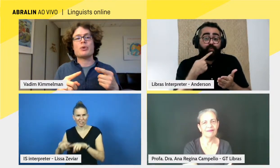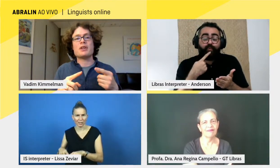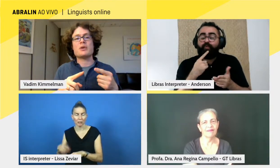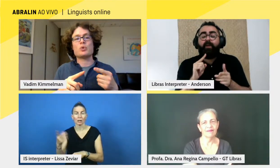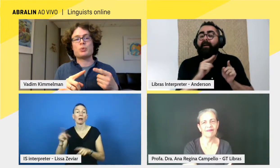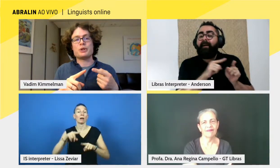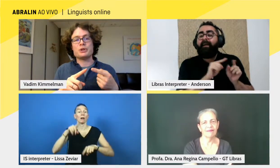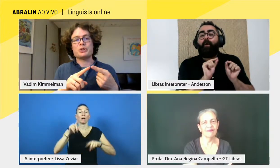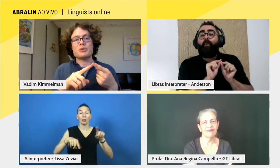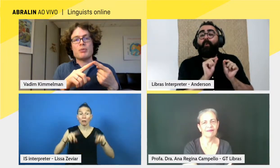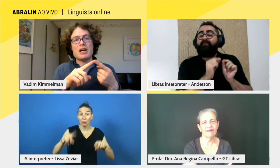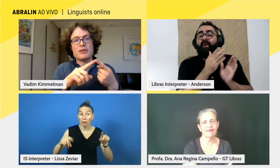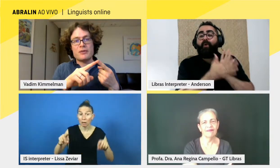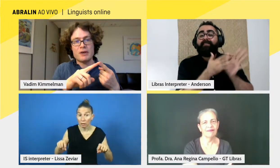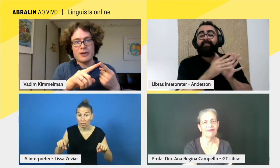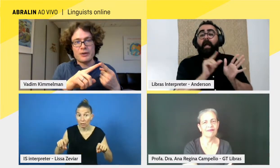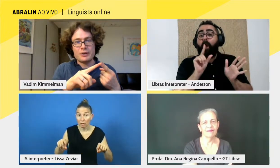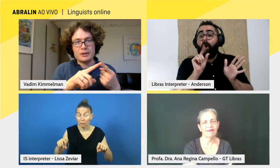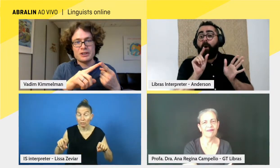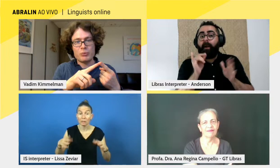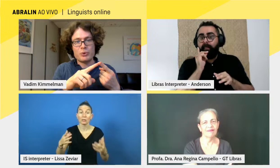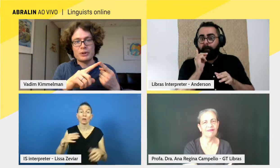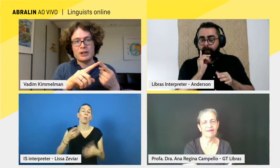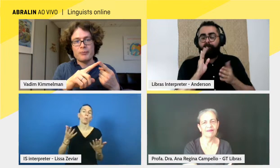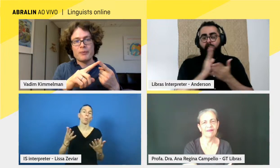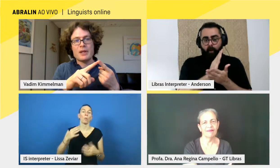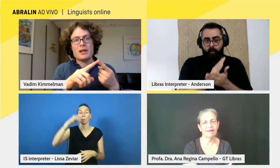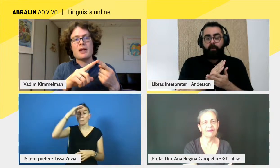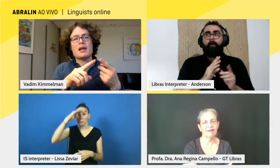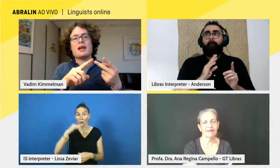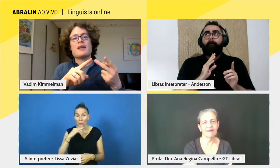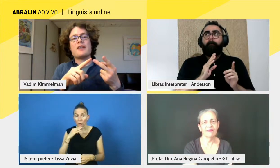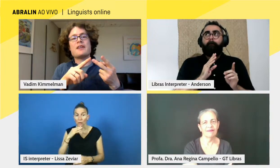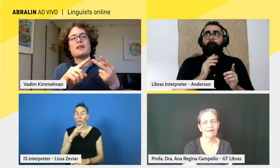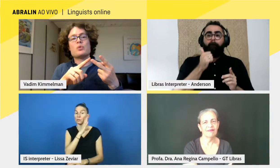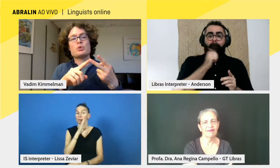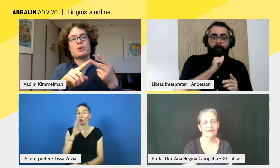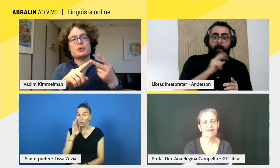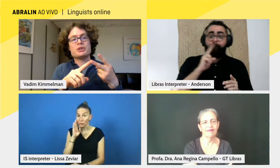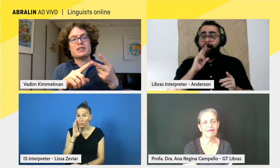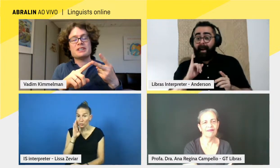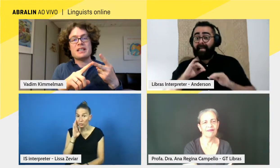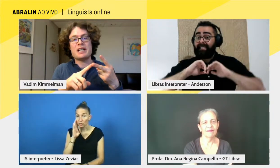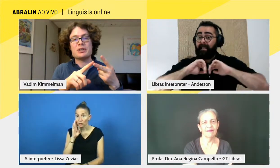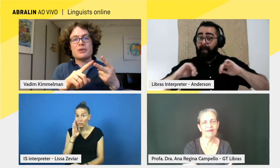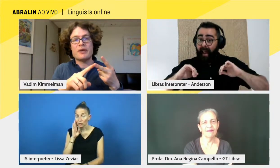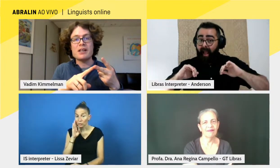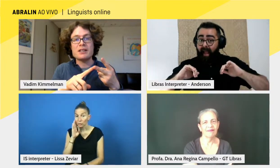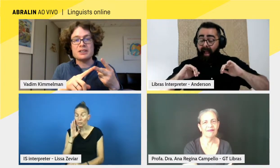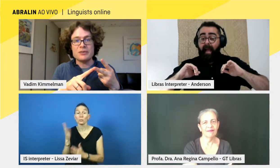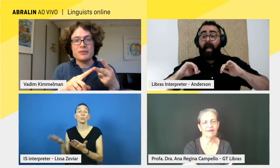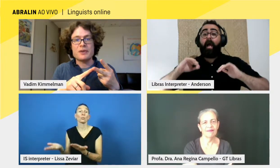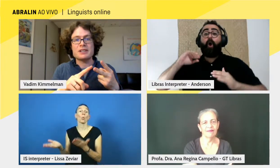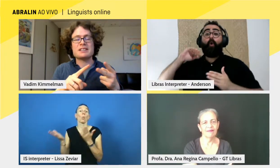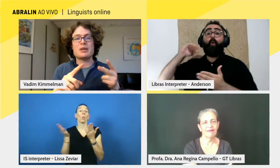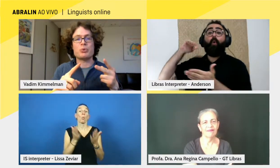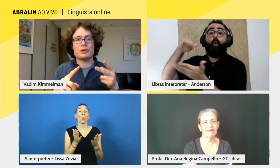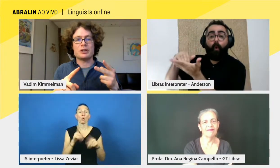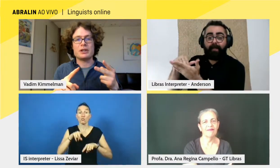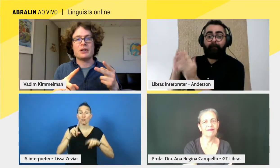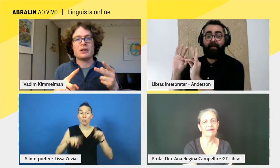for example, they would produce mother, father separately. Then they would produce the sign